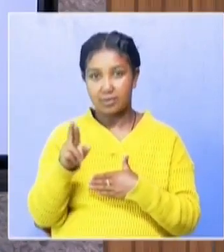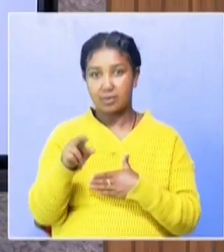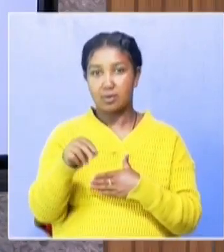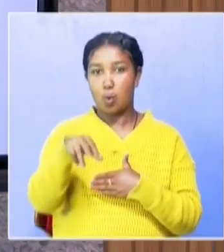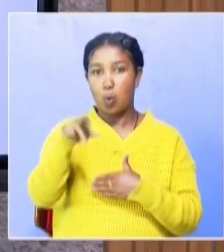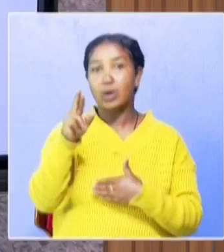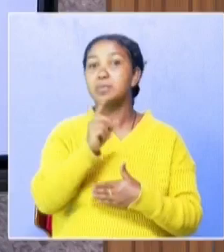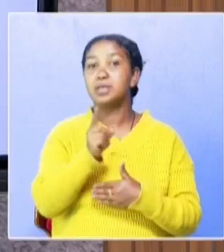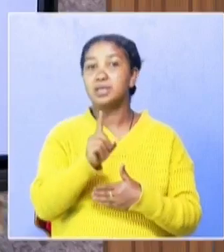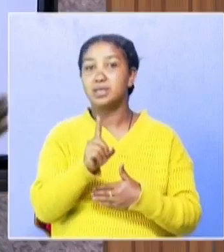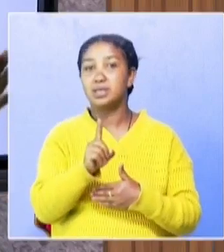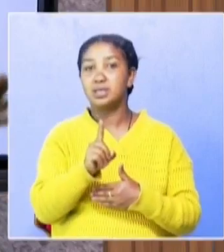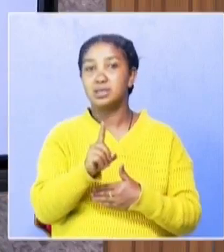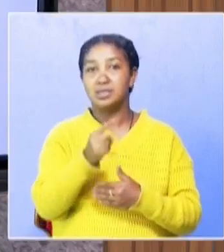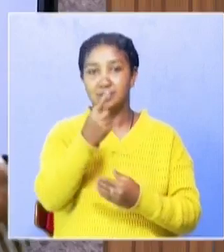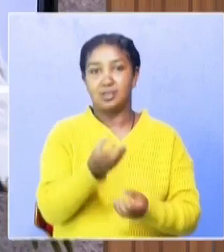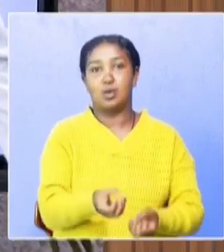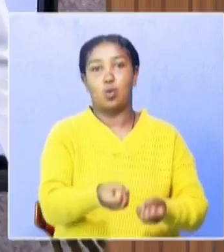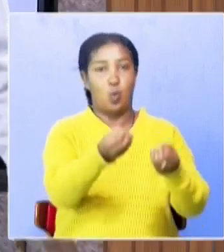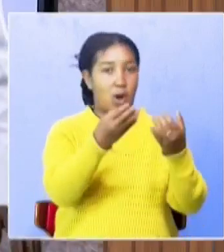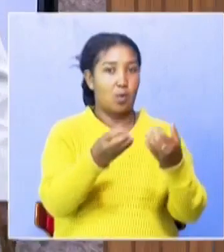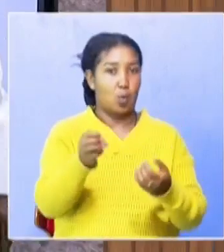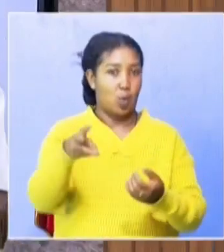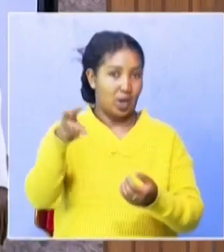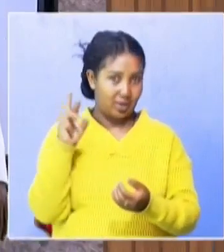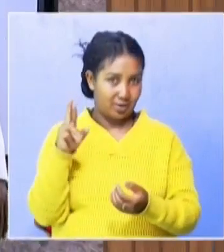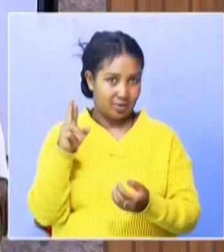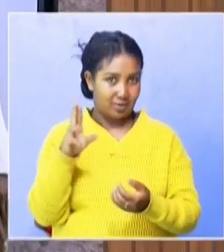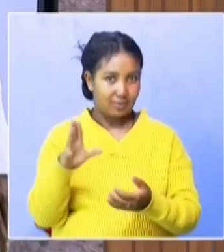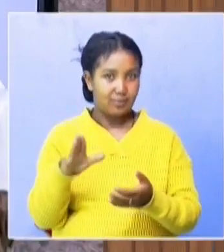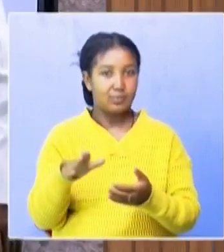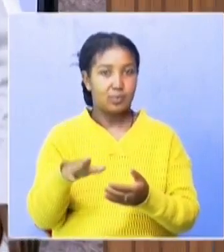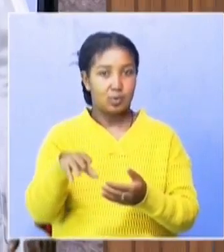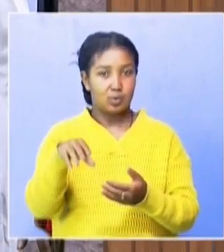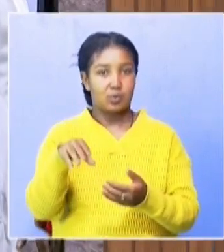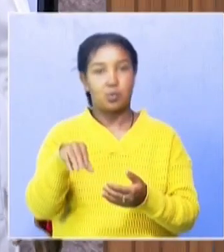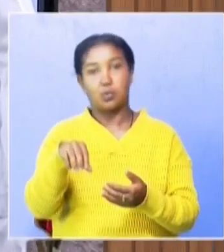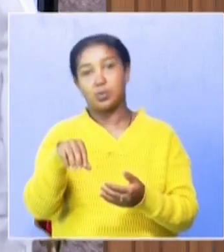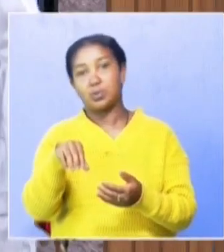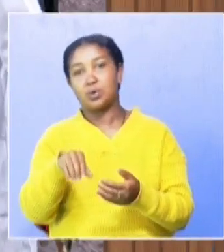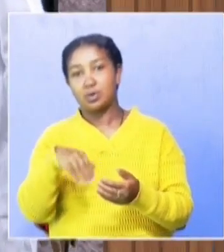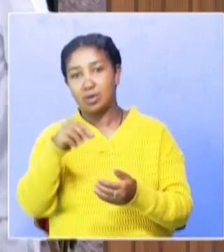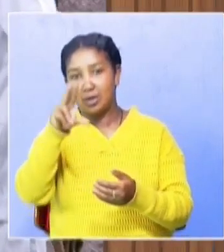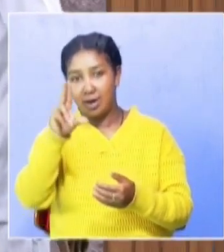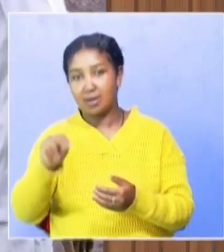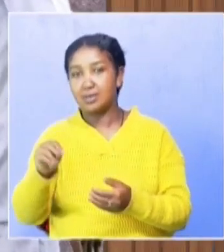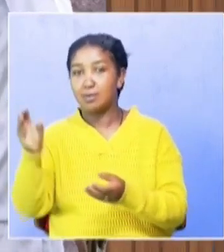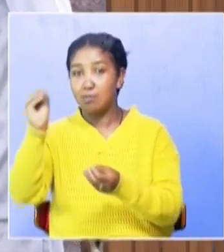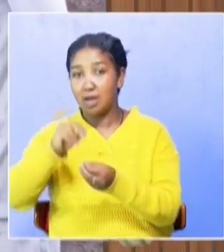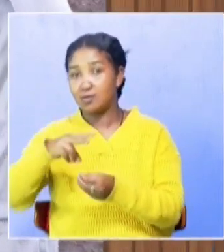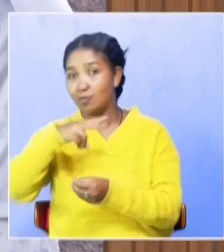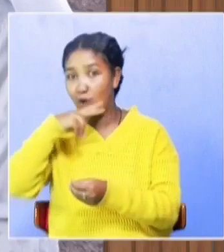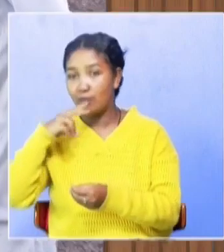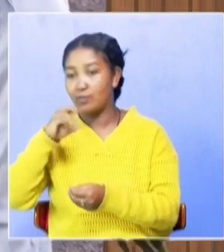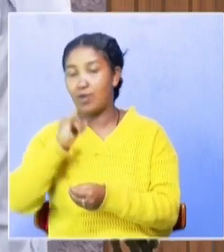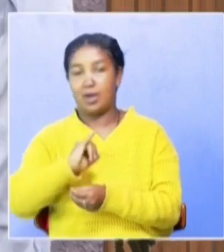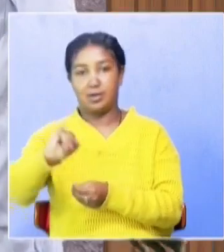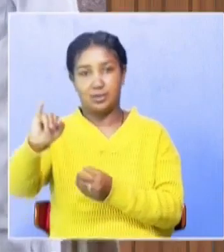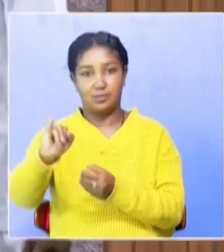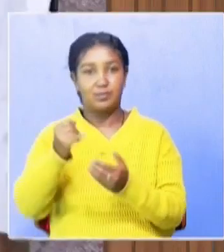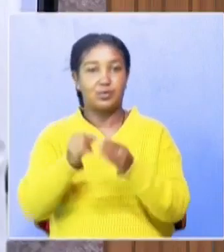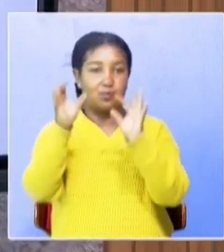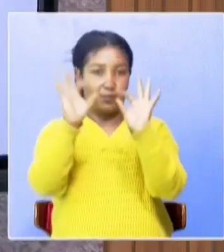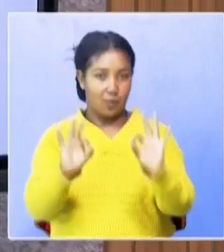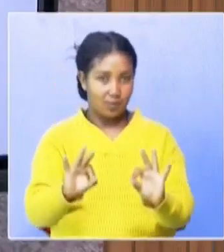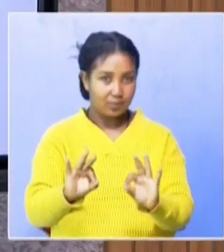the subject is not singular. Was not, were not plus verb ing. That's a